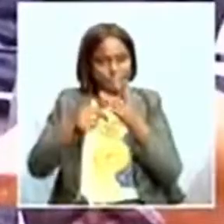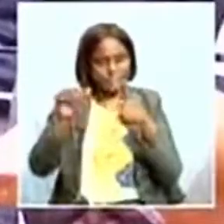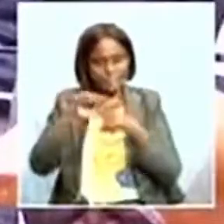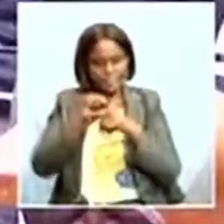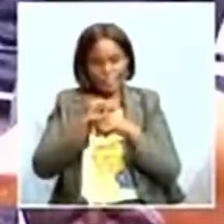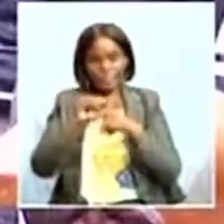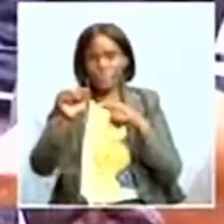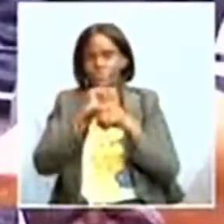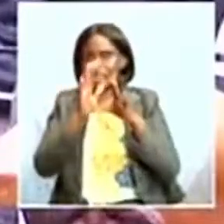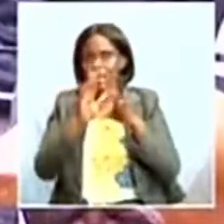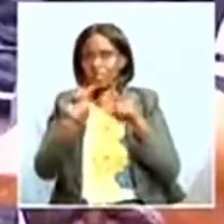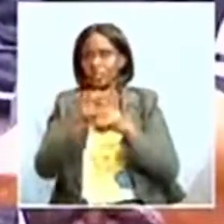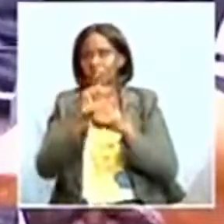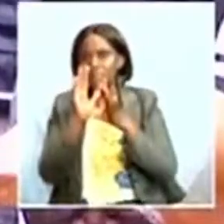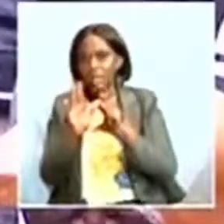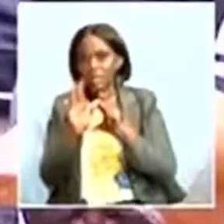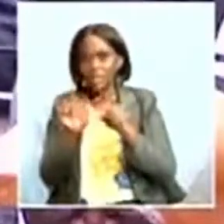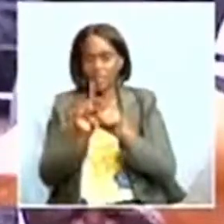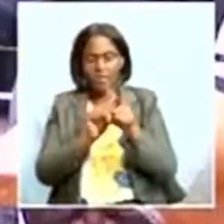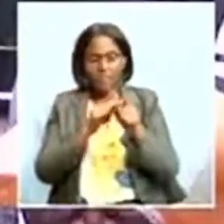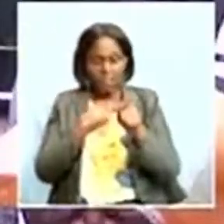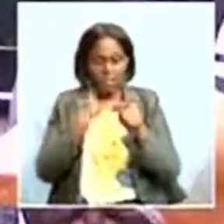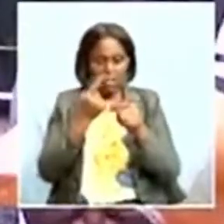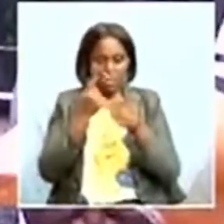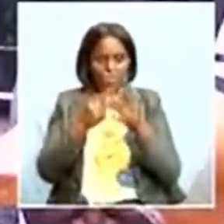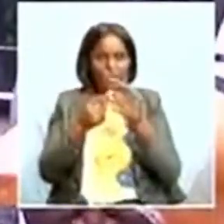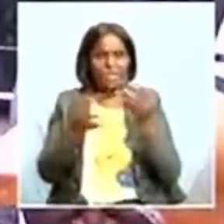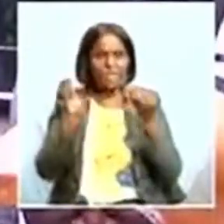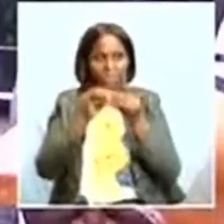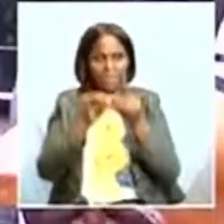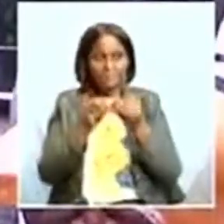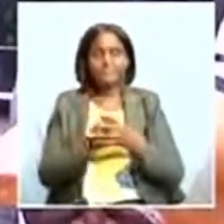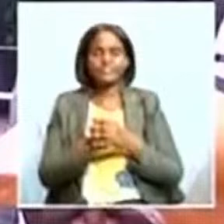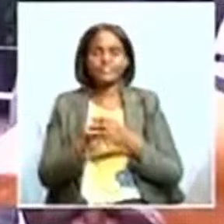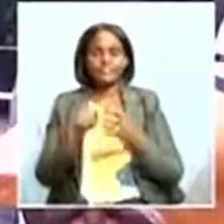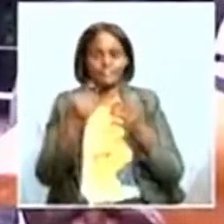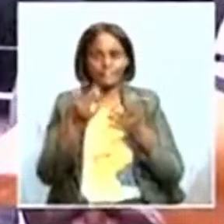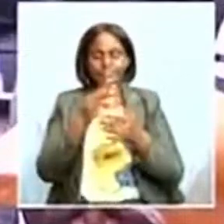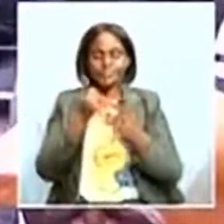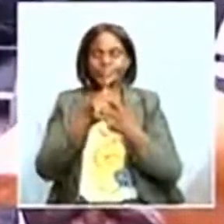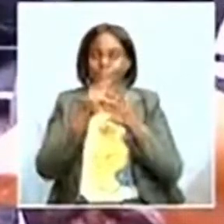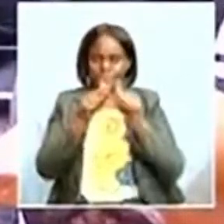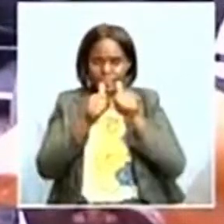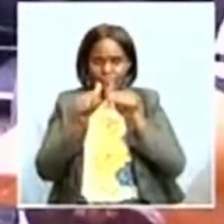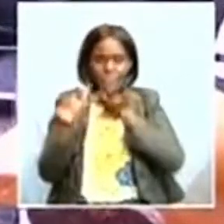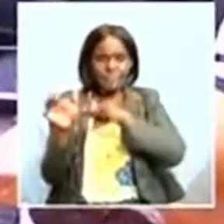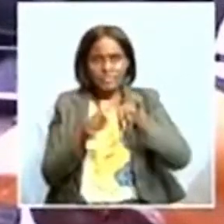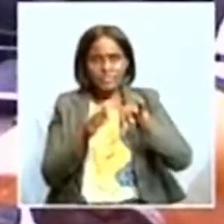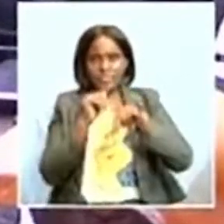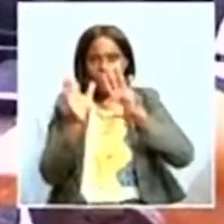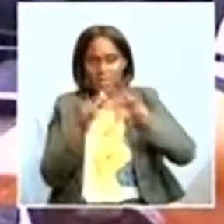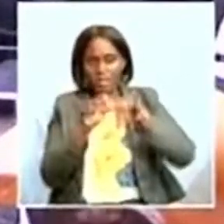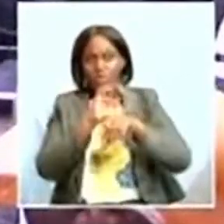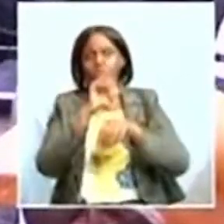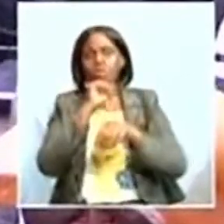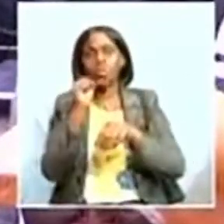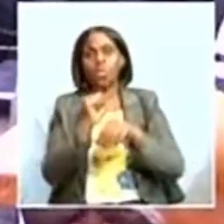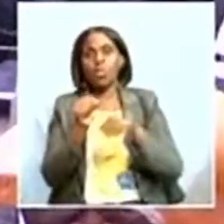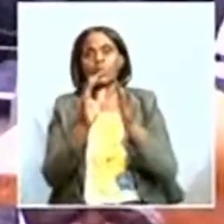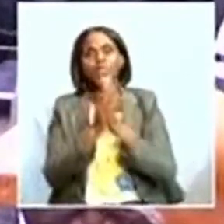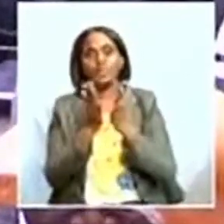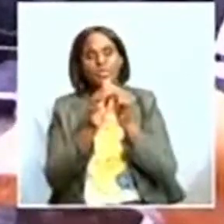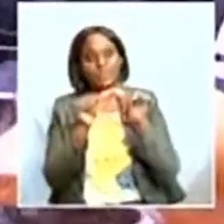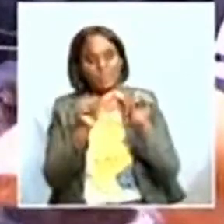of trainers. So let me just array this. We are not throwing away the old textbooks.